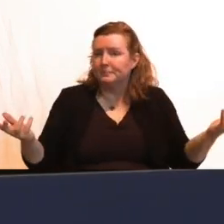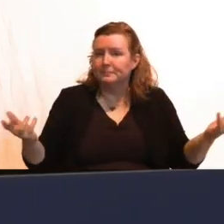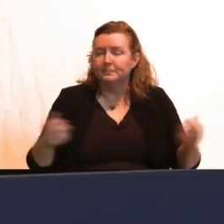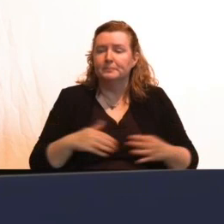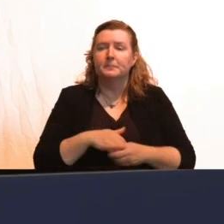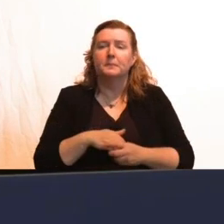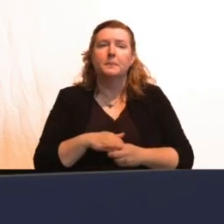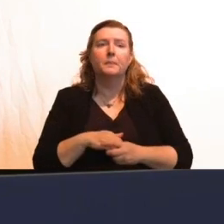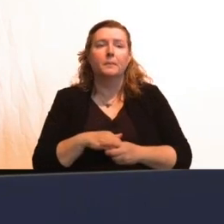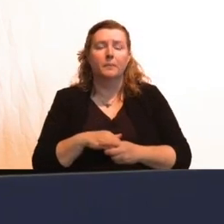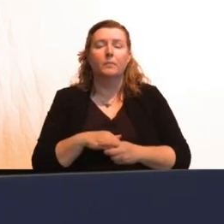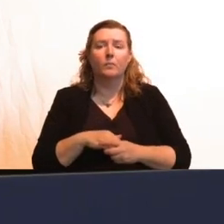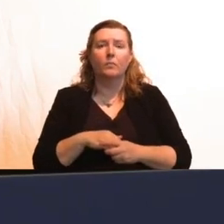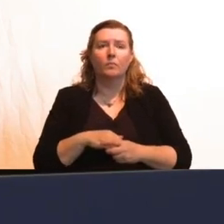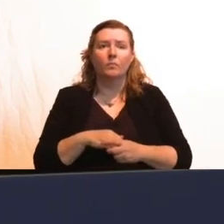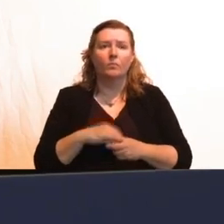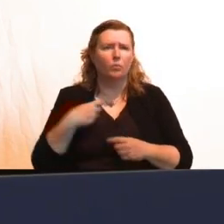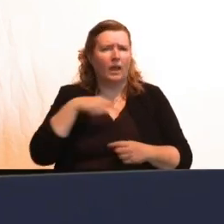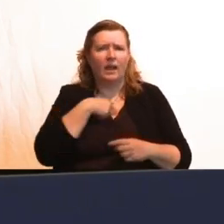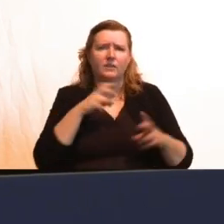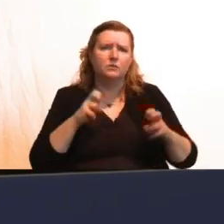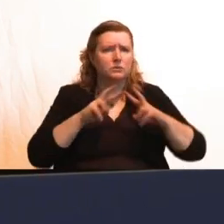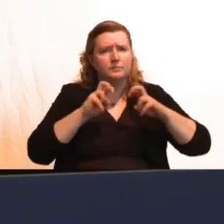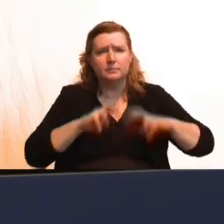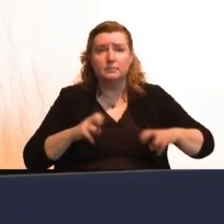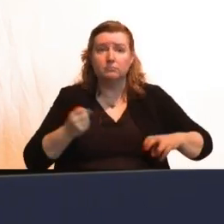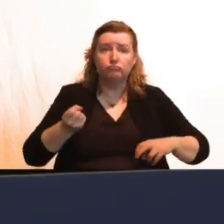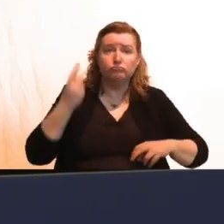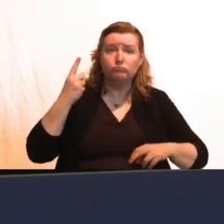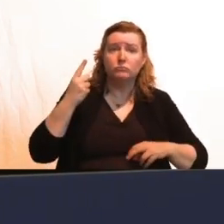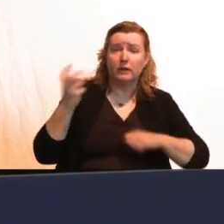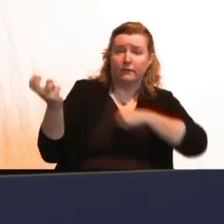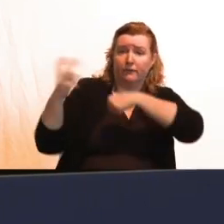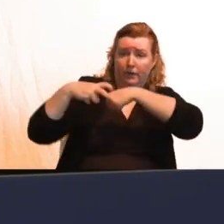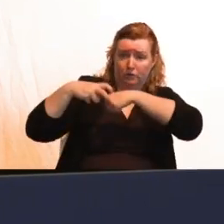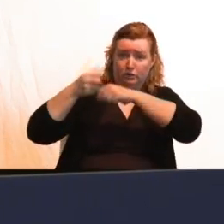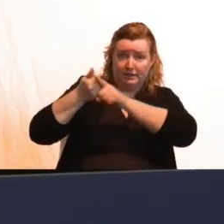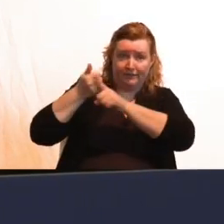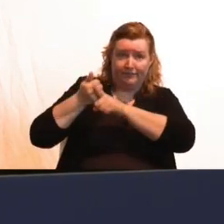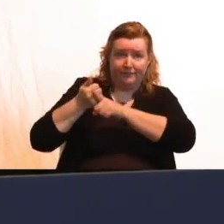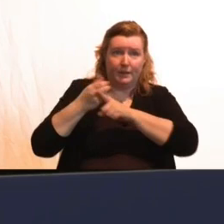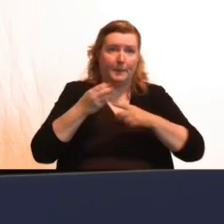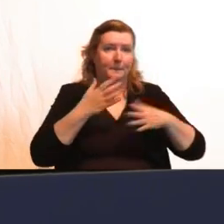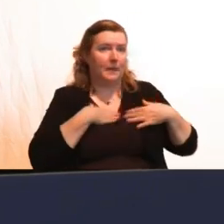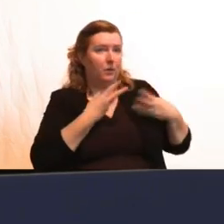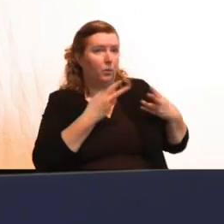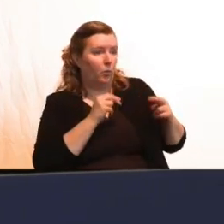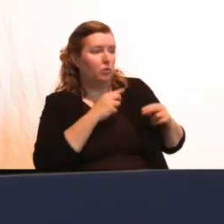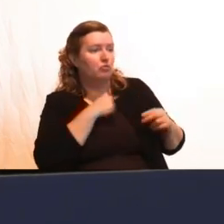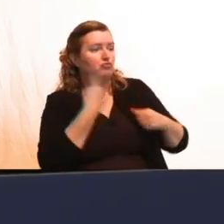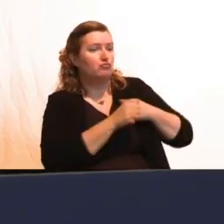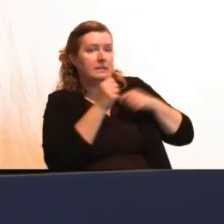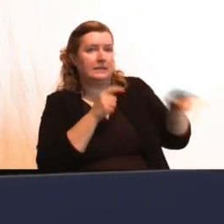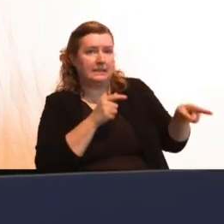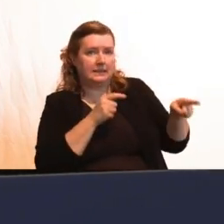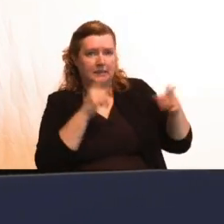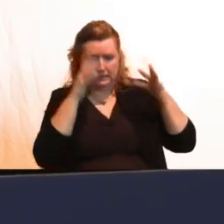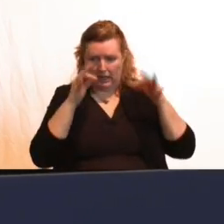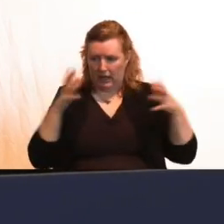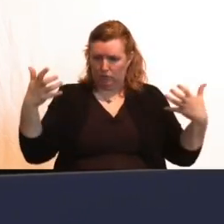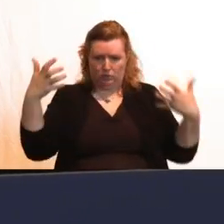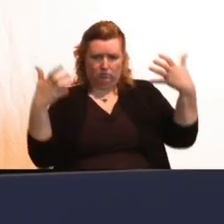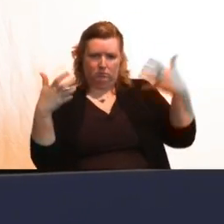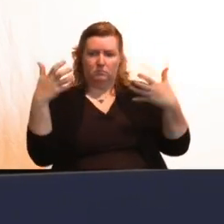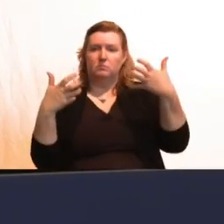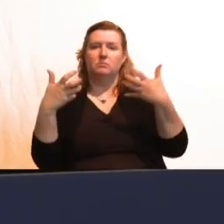take those measures. We already know what they are, you know, the everyday preventive measures, getting vaccinated, to take